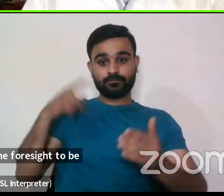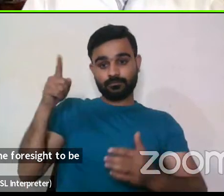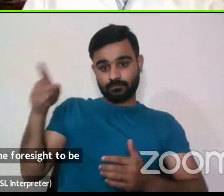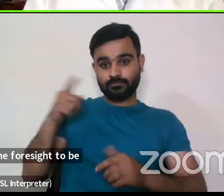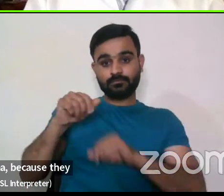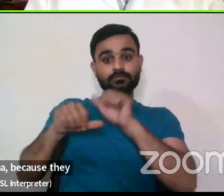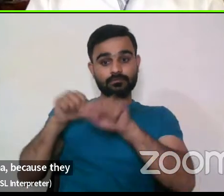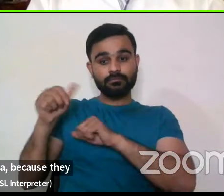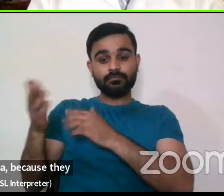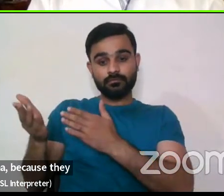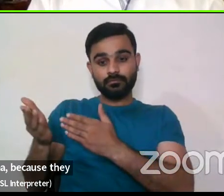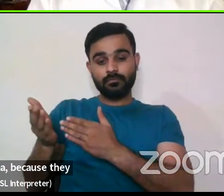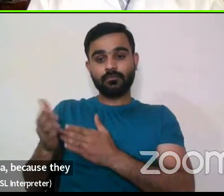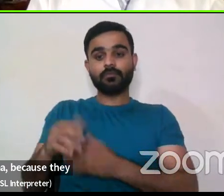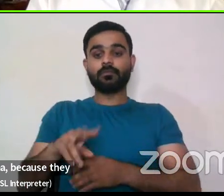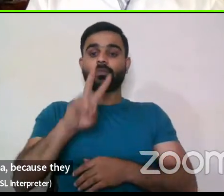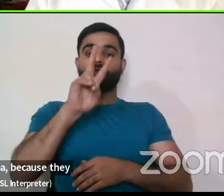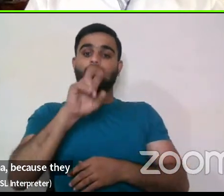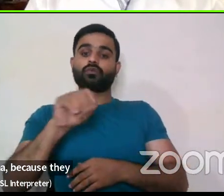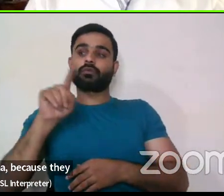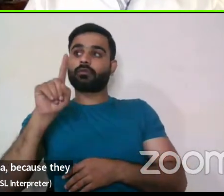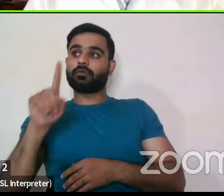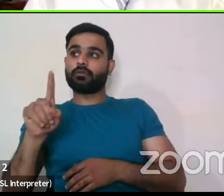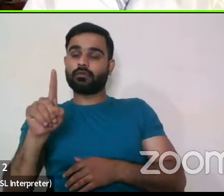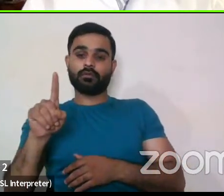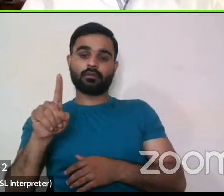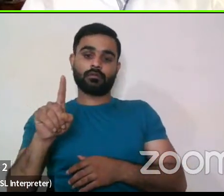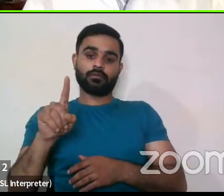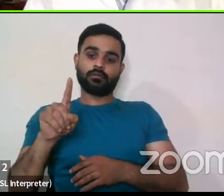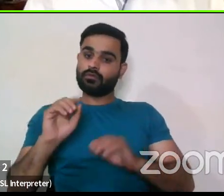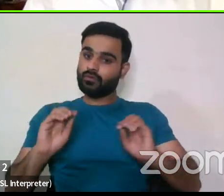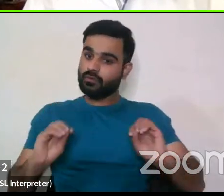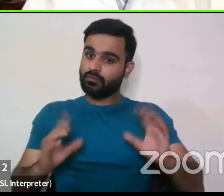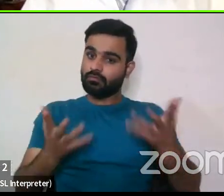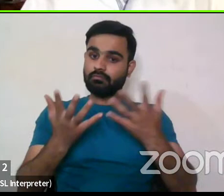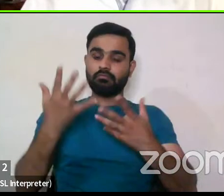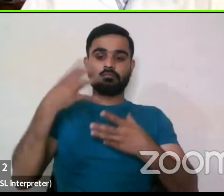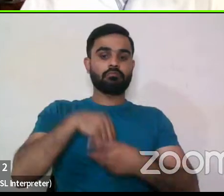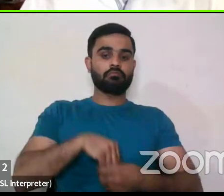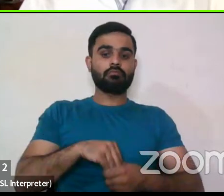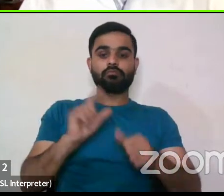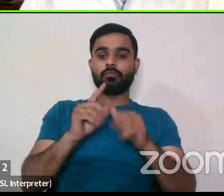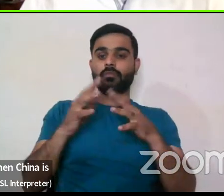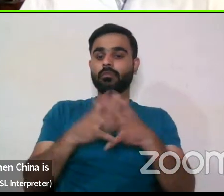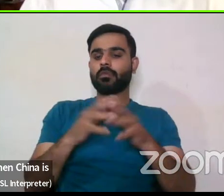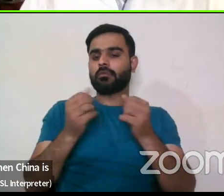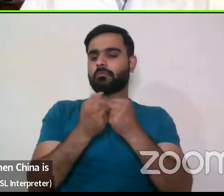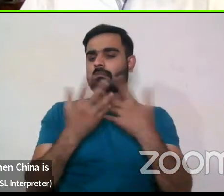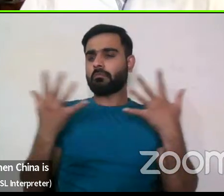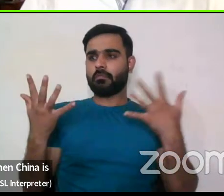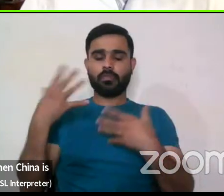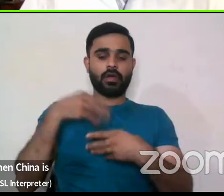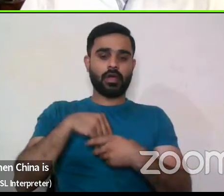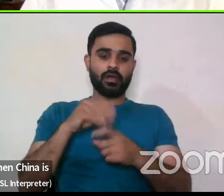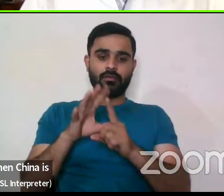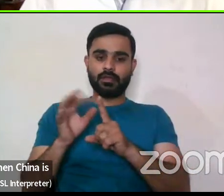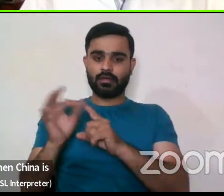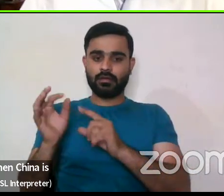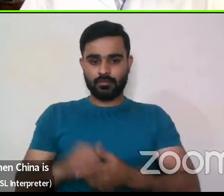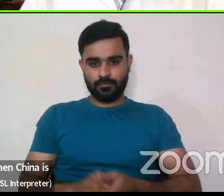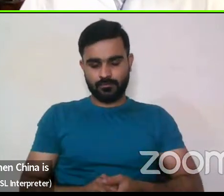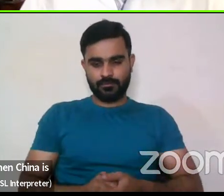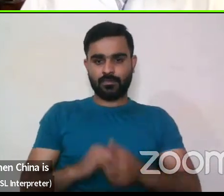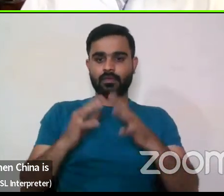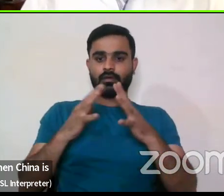bus. And by 2001, when China is negotiating, they had to give a lot of concessions to WTO, to